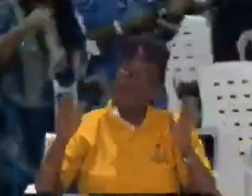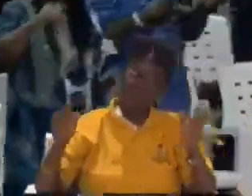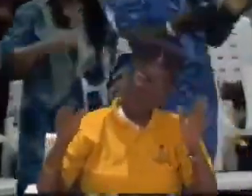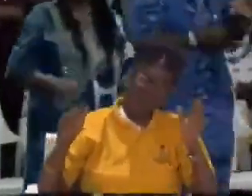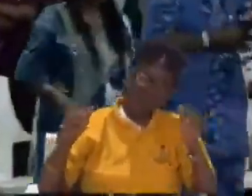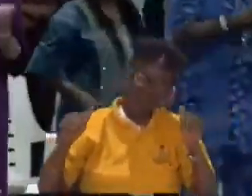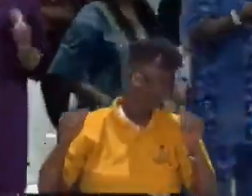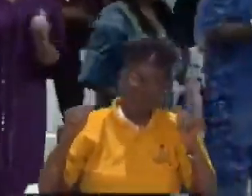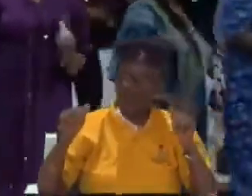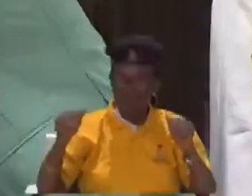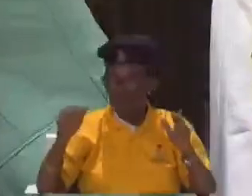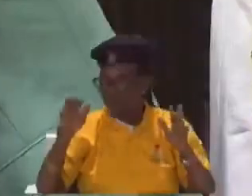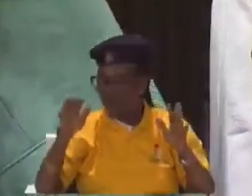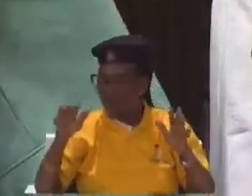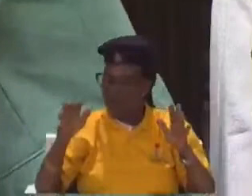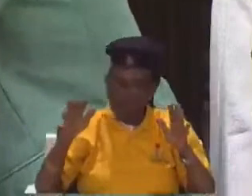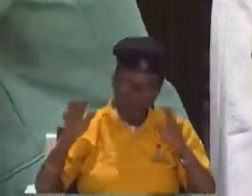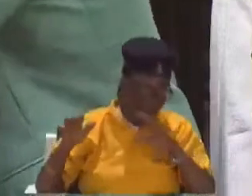Thank you,